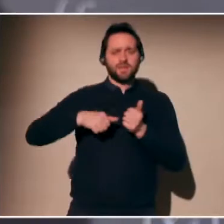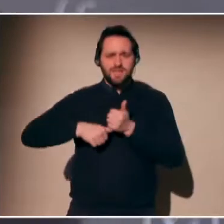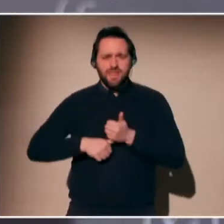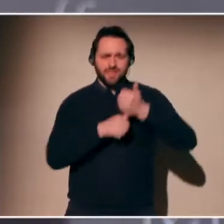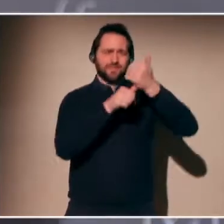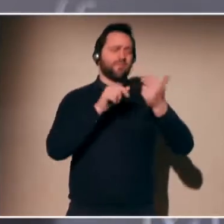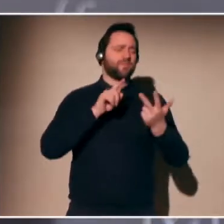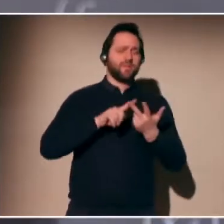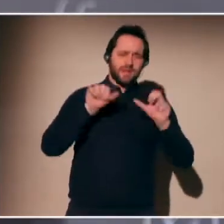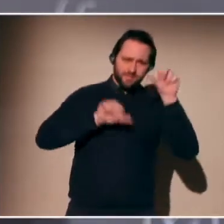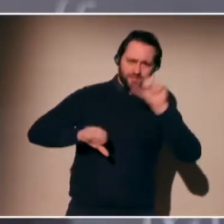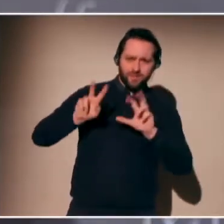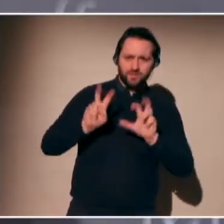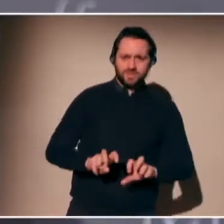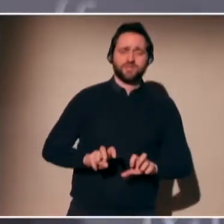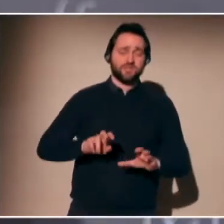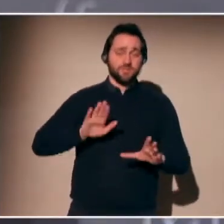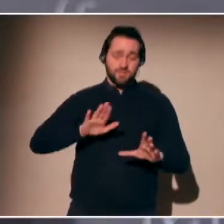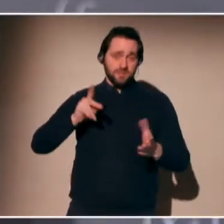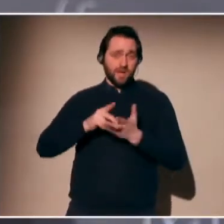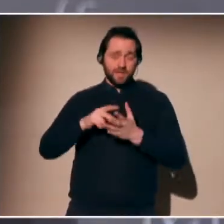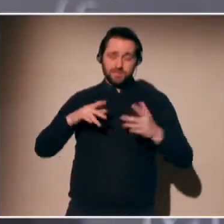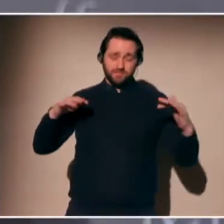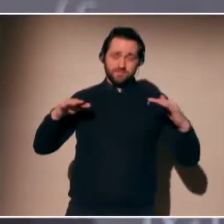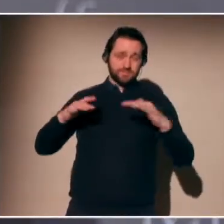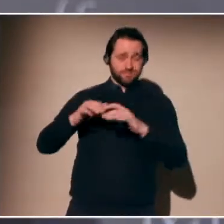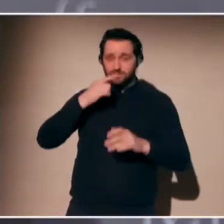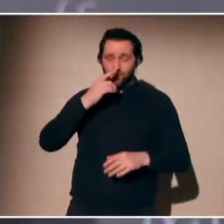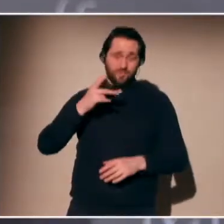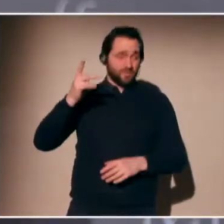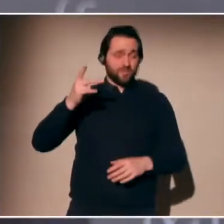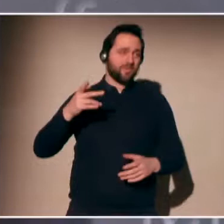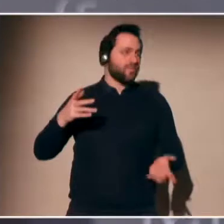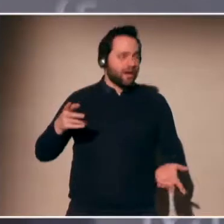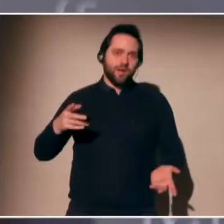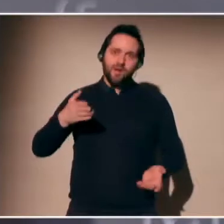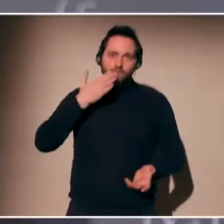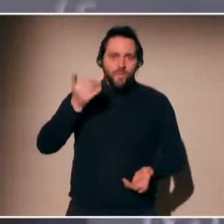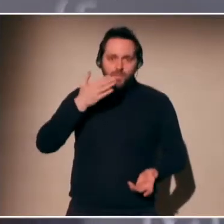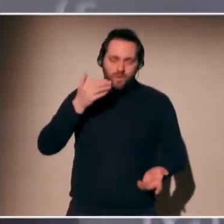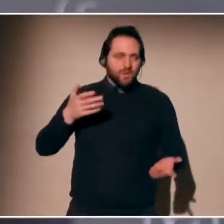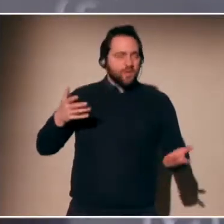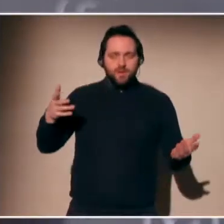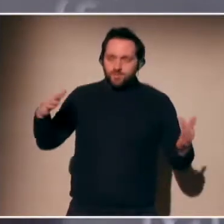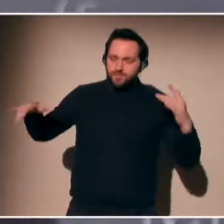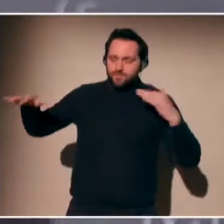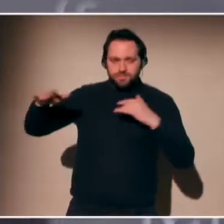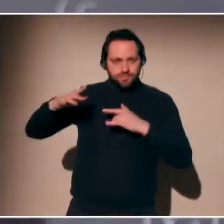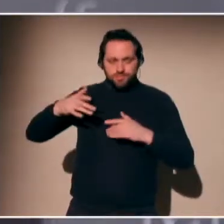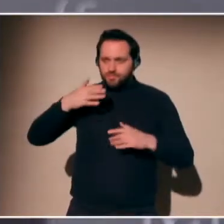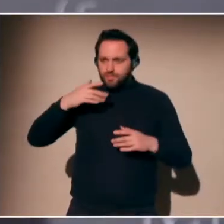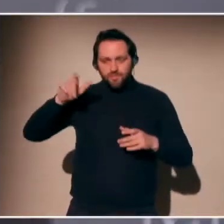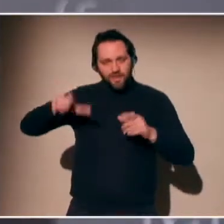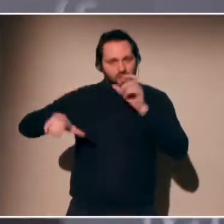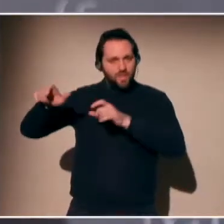labs, etc. in Paris. And the more the merrier. So the ecosystem is really what